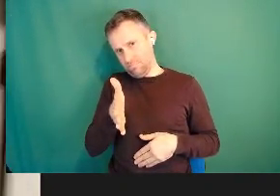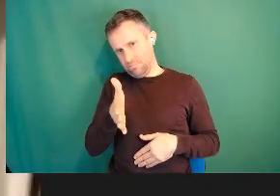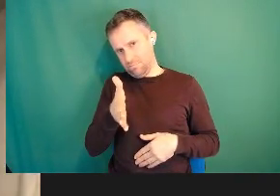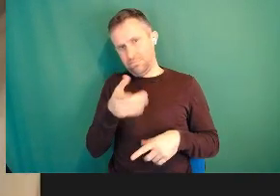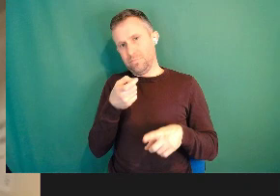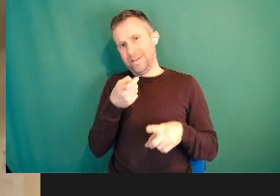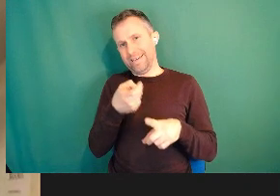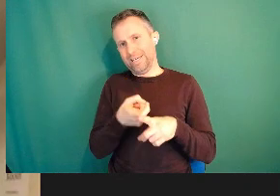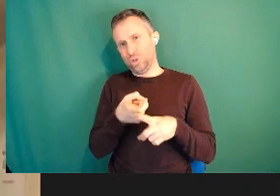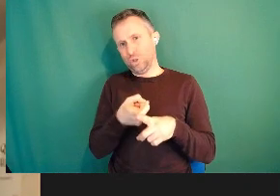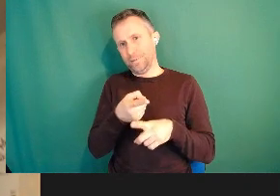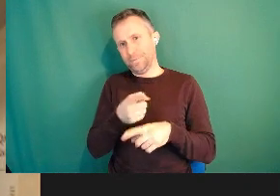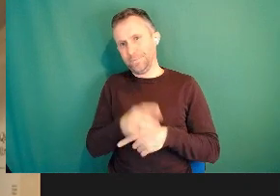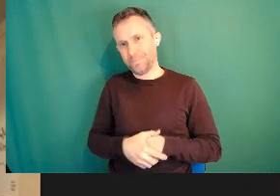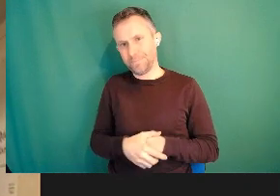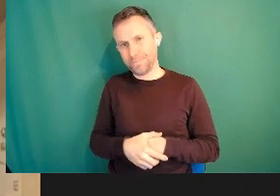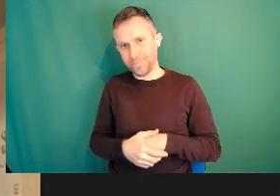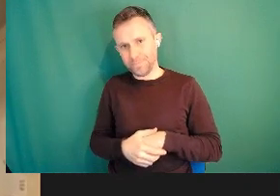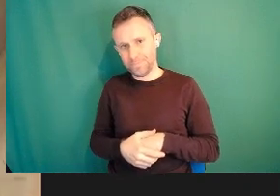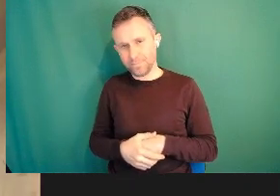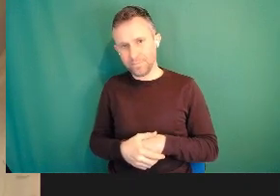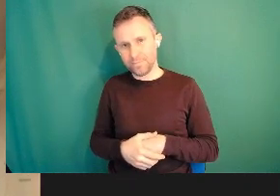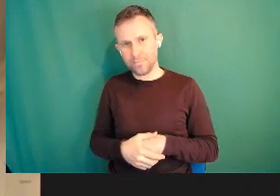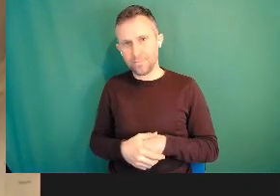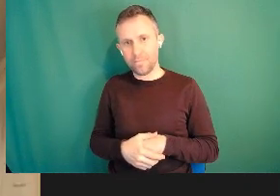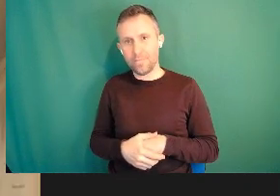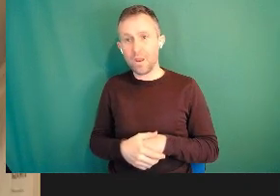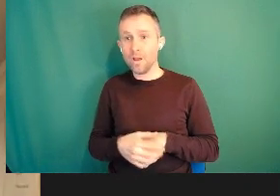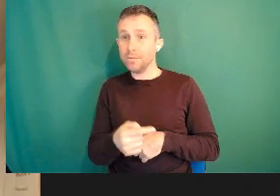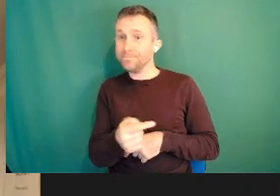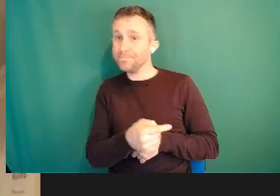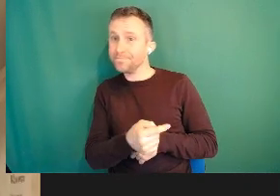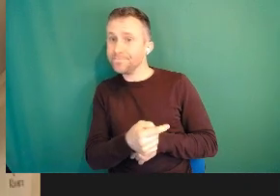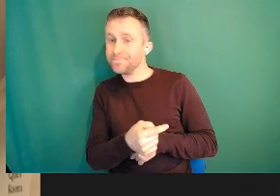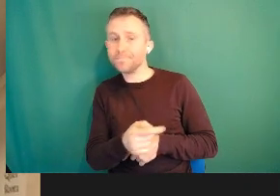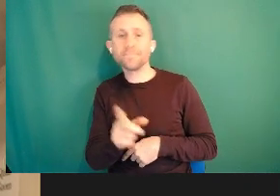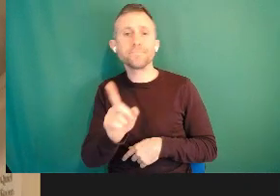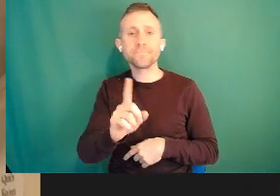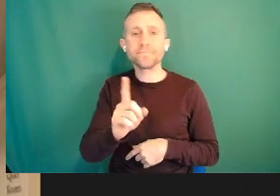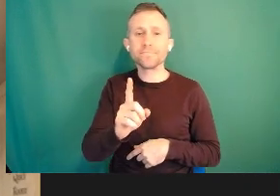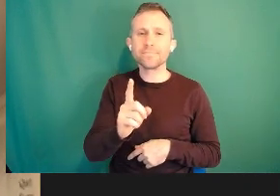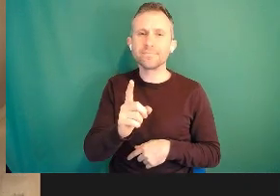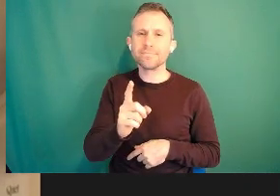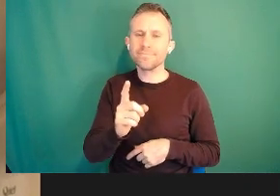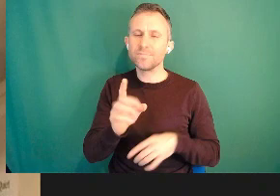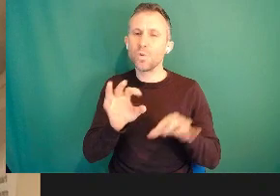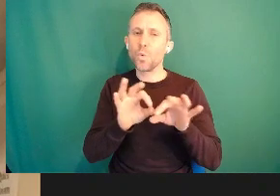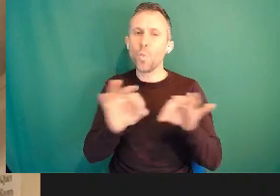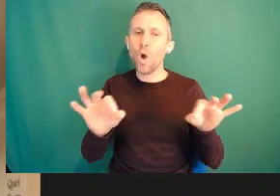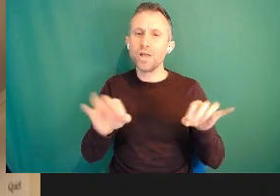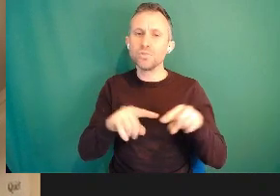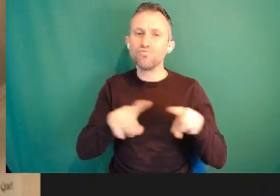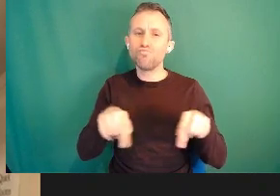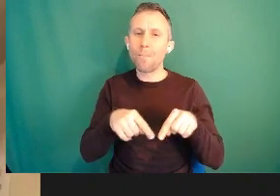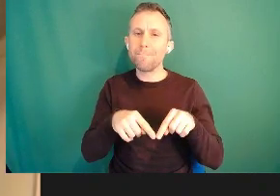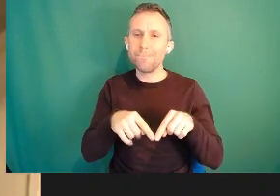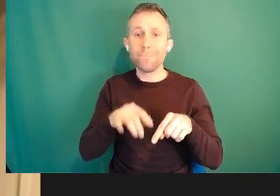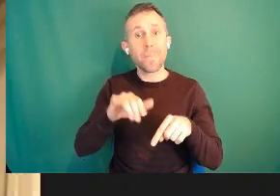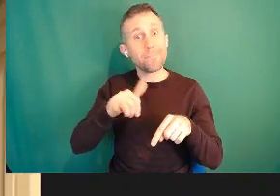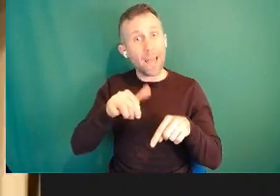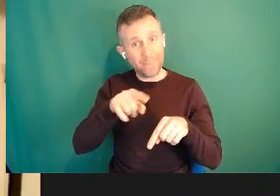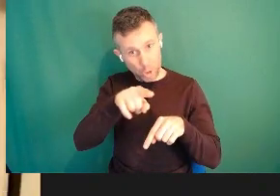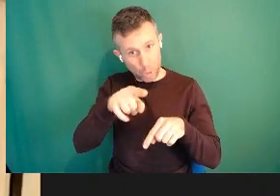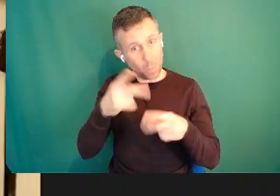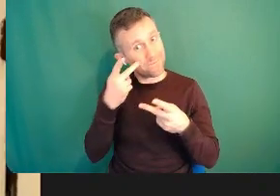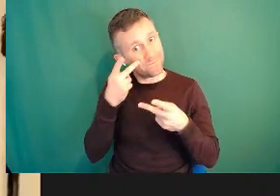I'll mention, so we do have a quiet room as well. So guests who come to us on a busy day, they need to take a little bit of quiet time, and